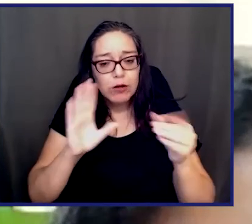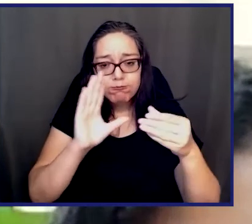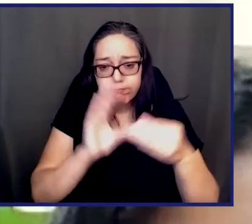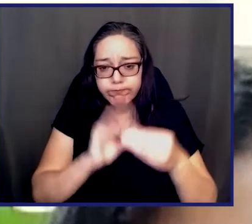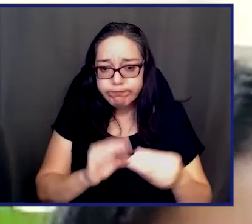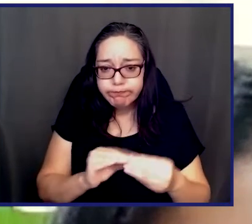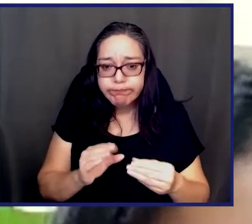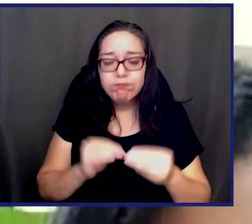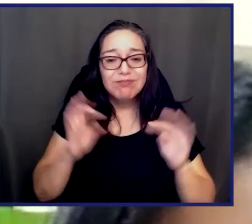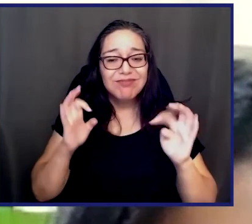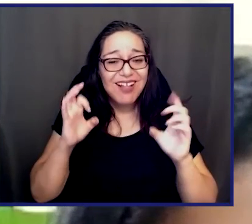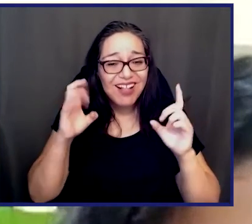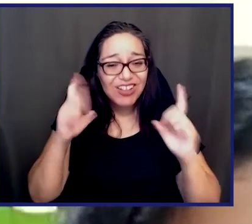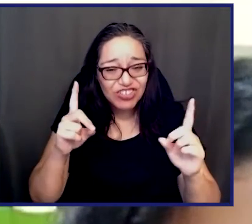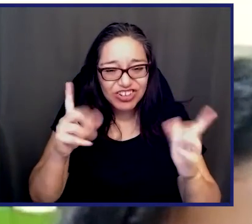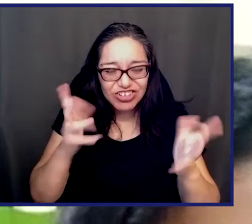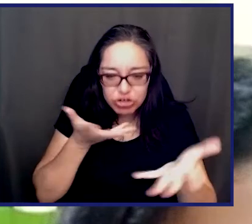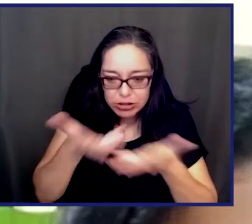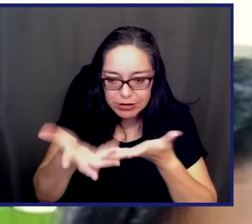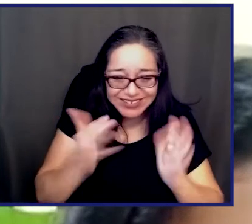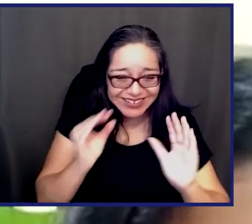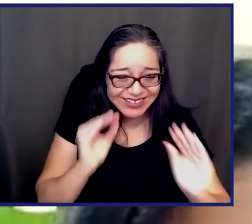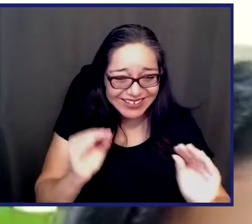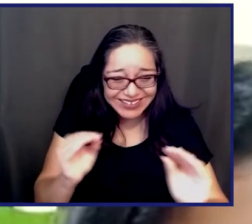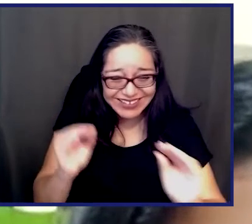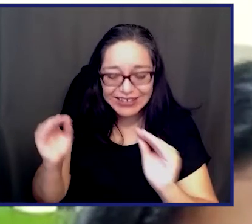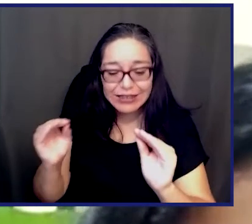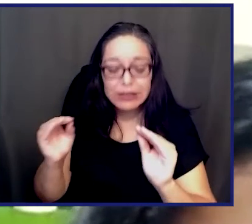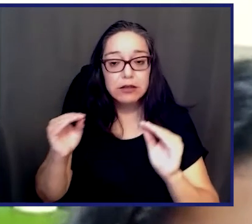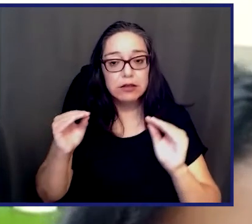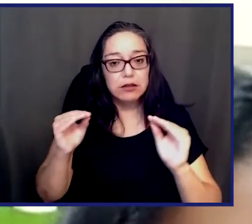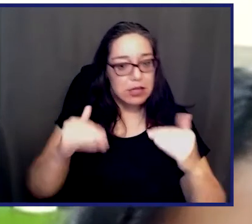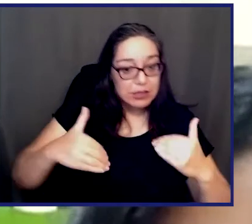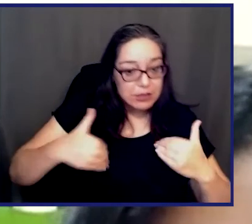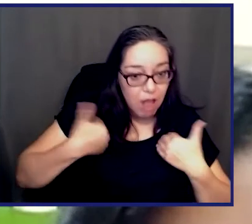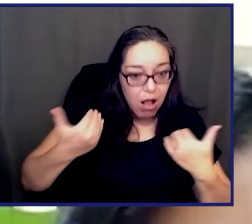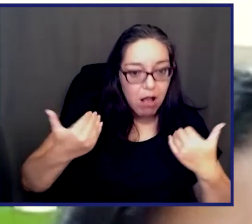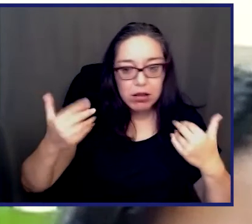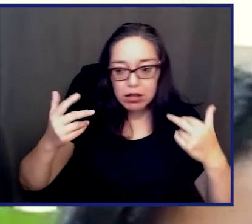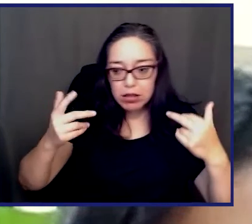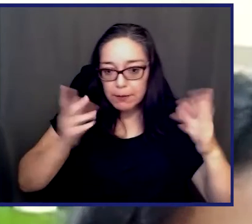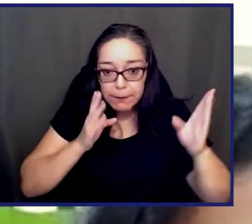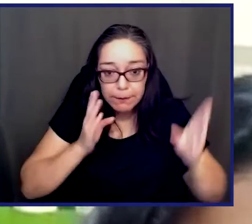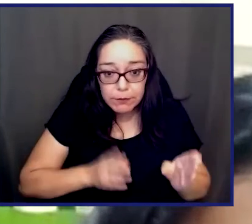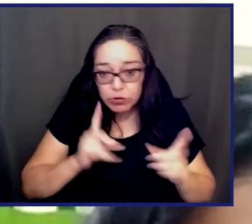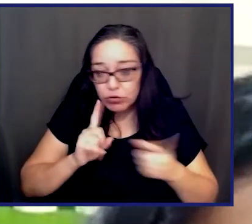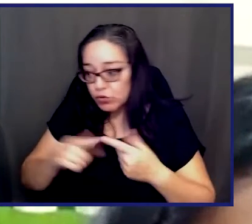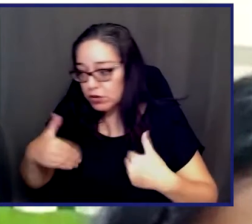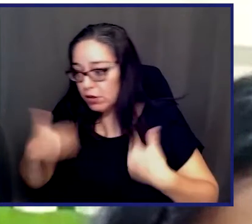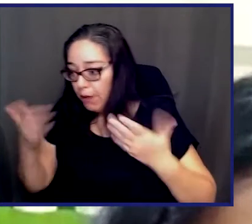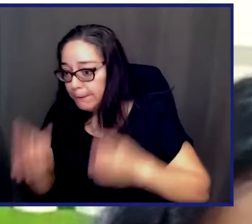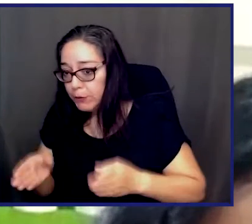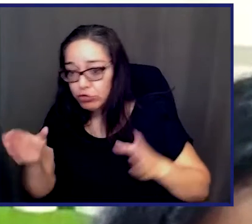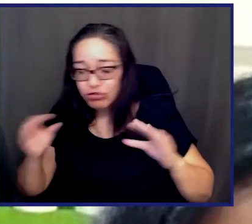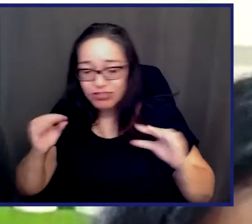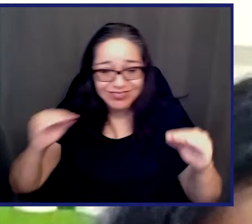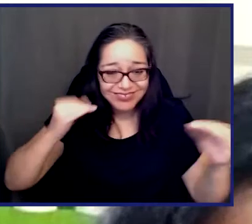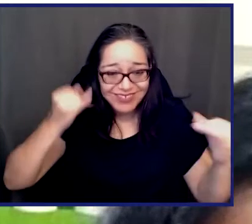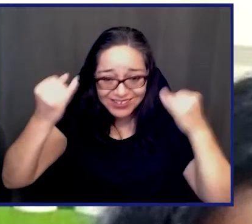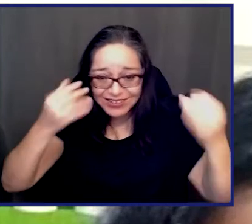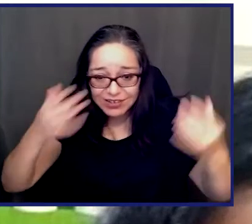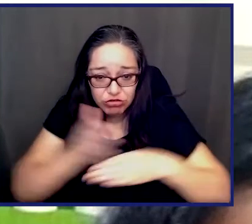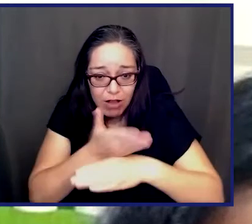about, peer-to-peer education, how do we make sure that young people talk to each other and share their concerns and